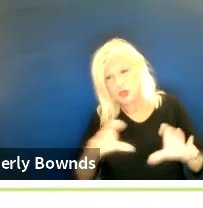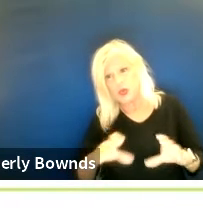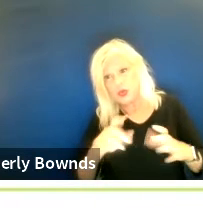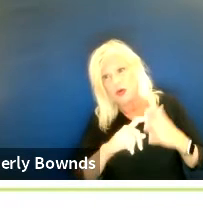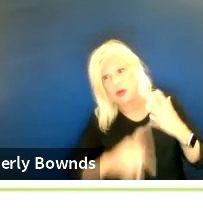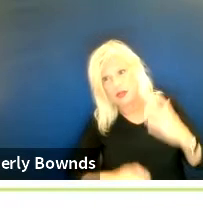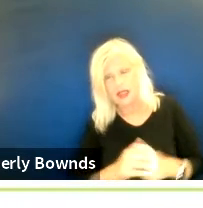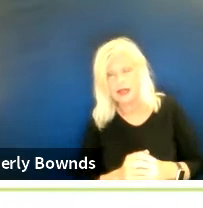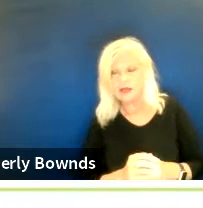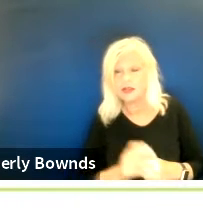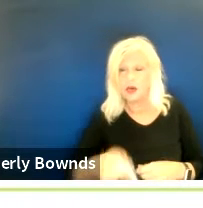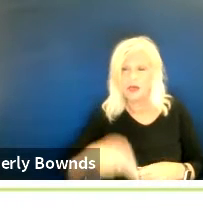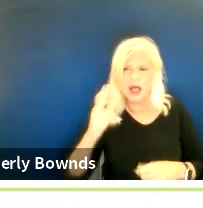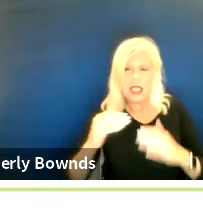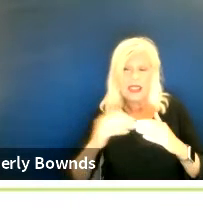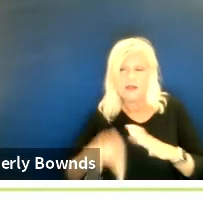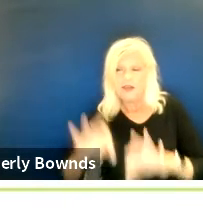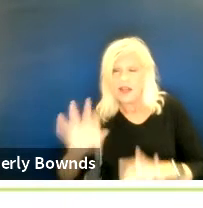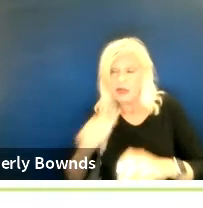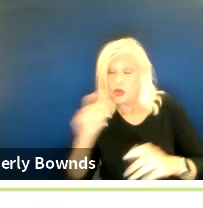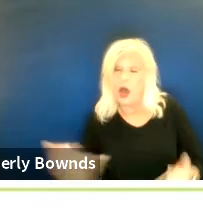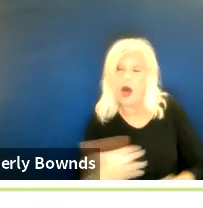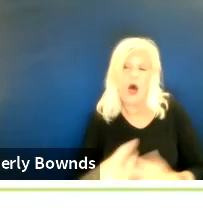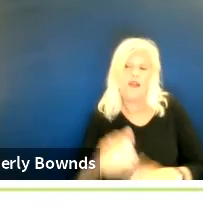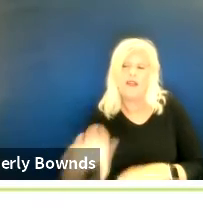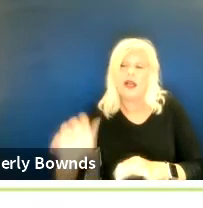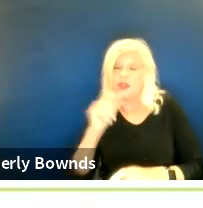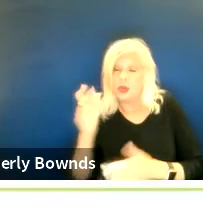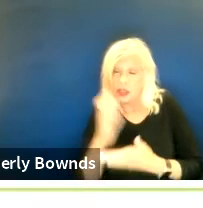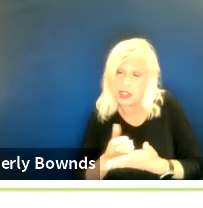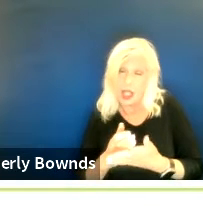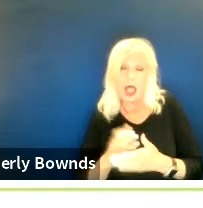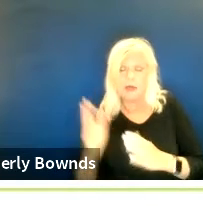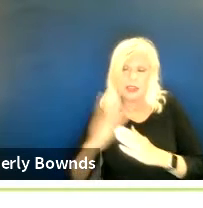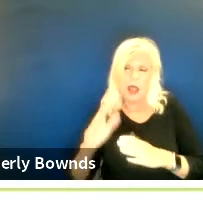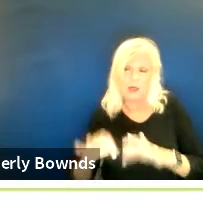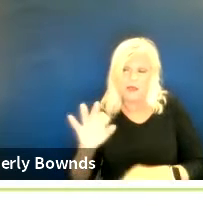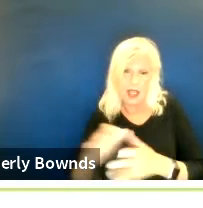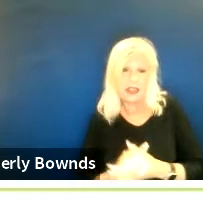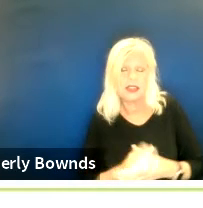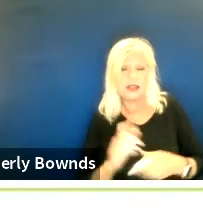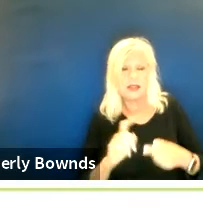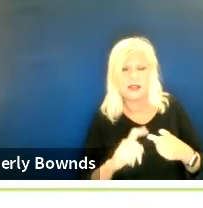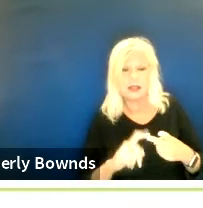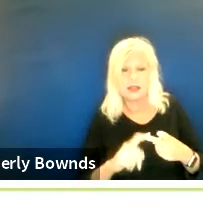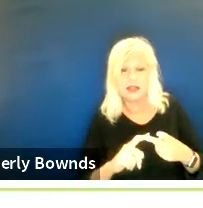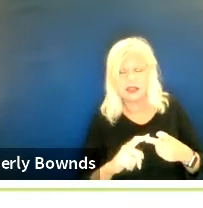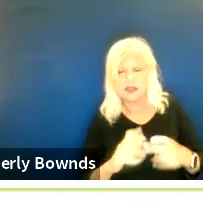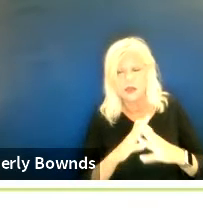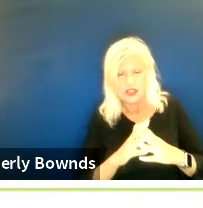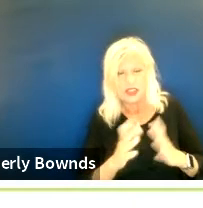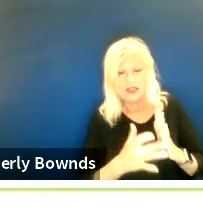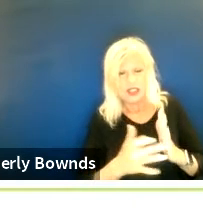high-level findings. I'm not going to show you every finding. Our current version of the technology, if you see here,